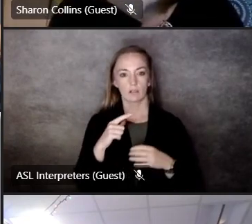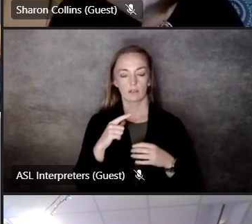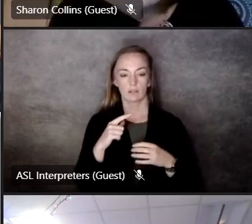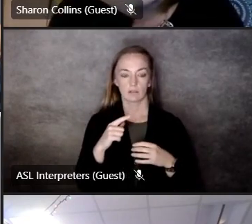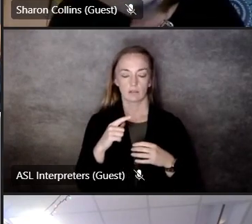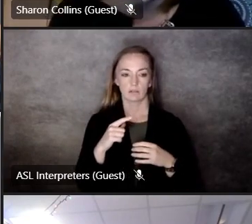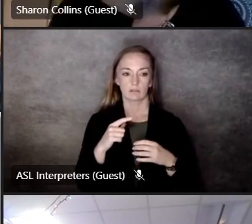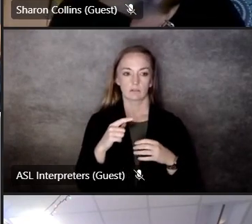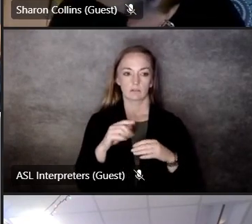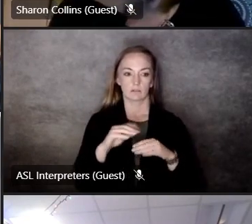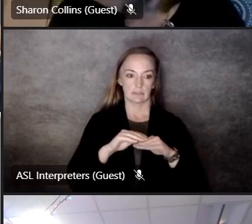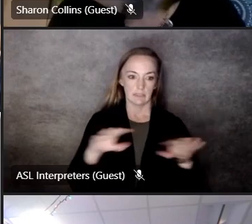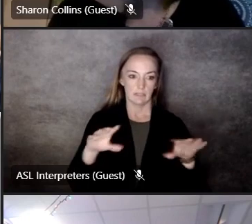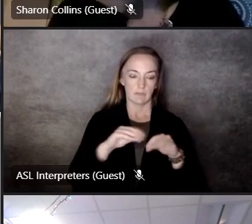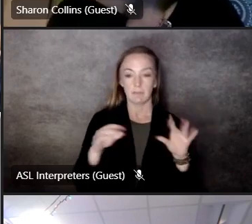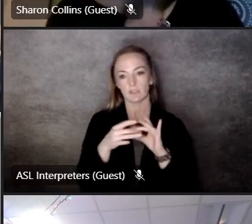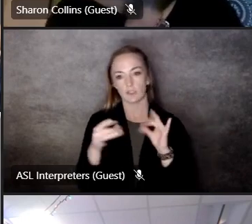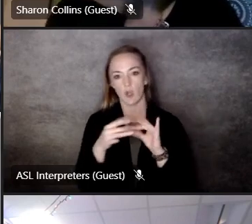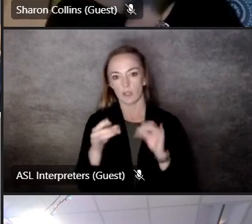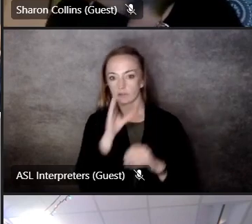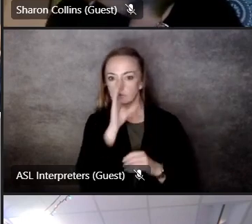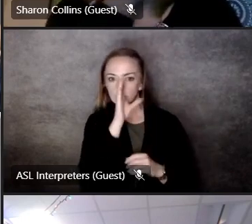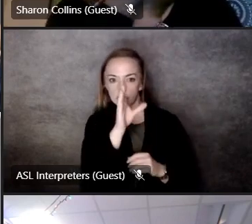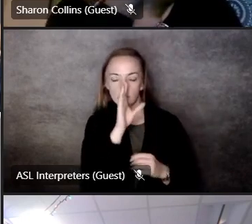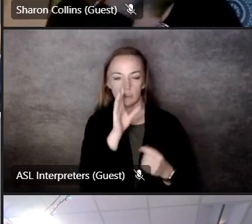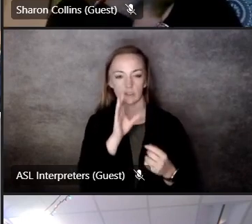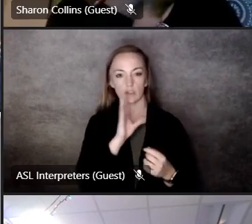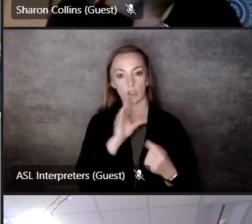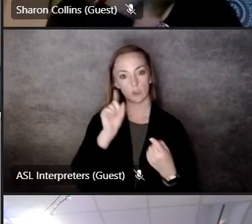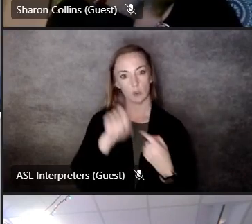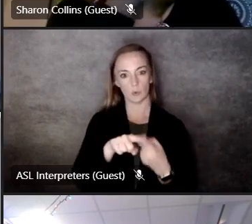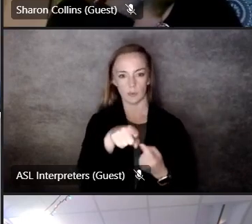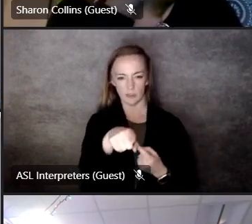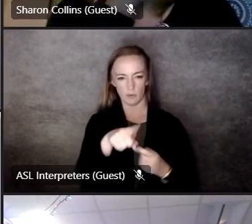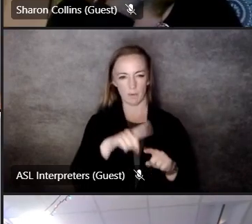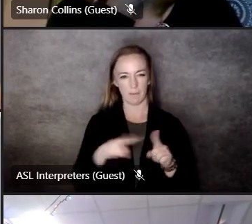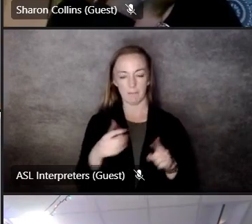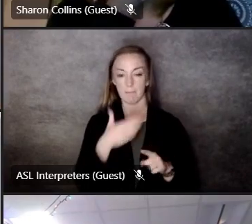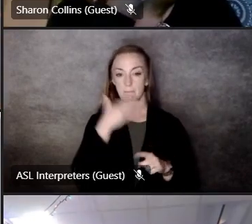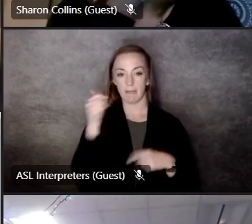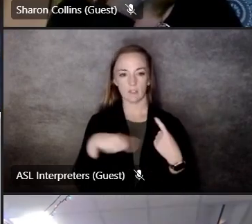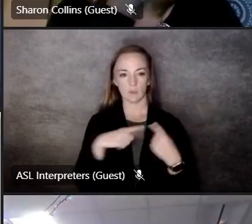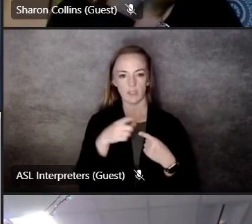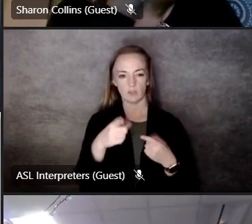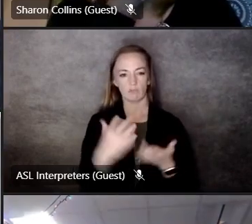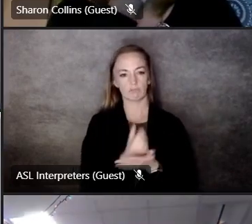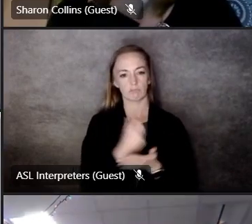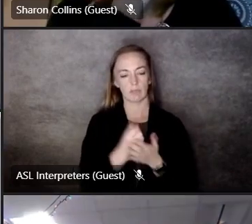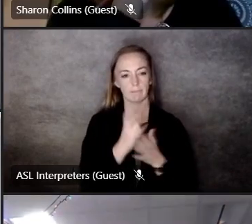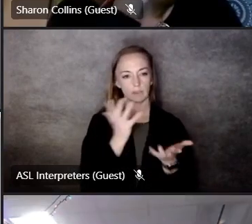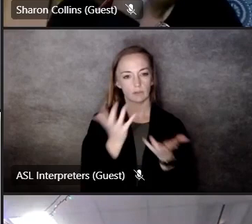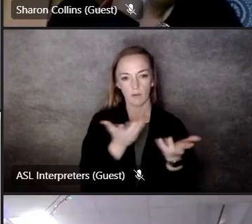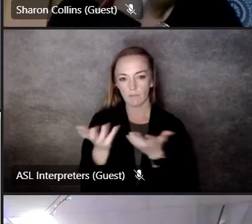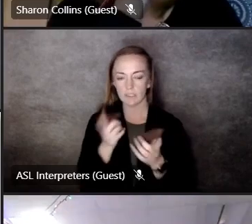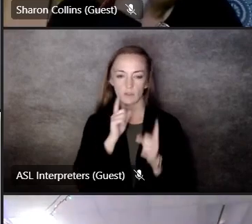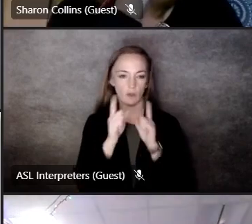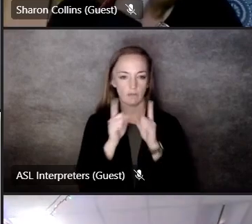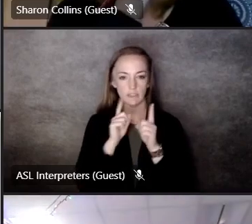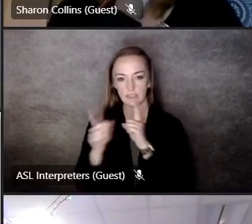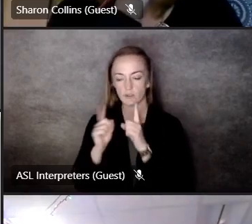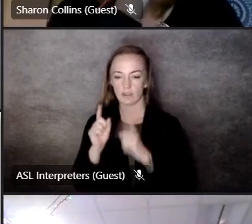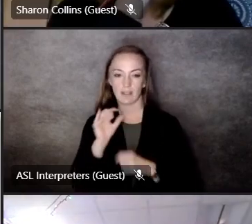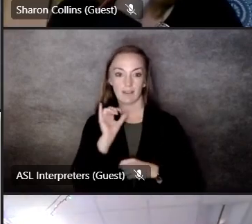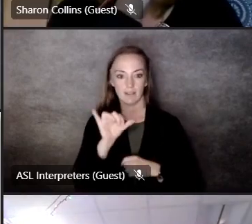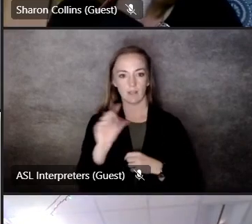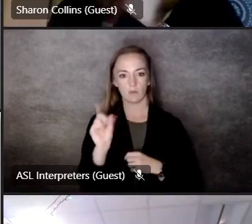it is the best part when you all have the opportunity to have conversation. You know, the conversation is the learning.